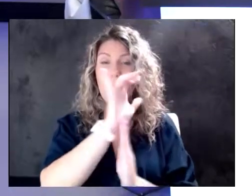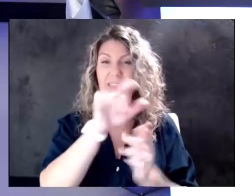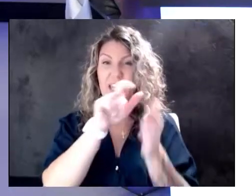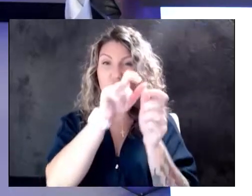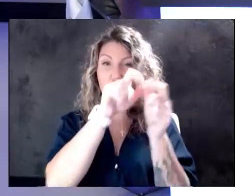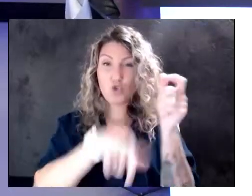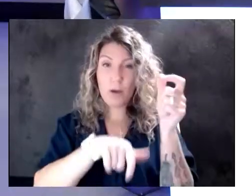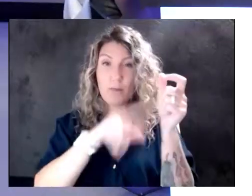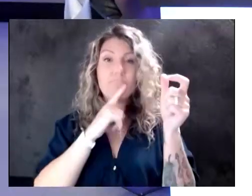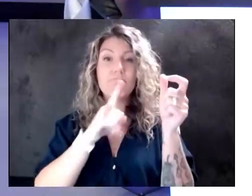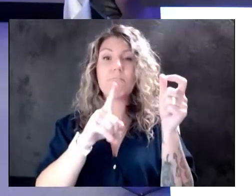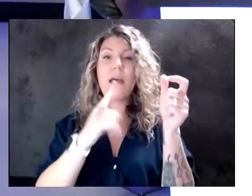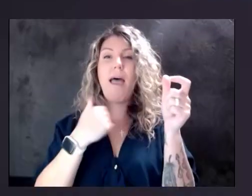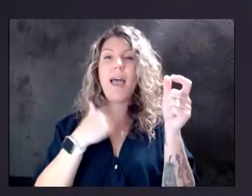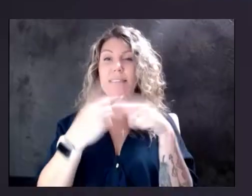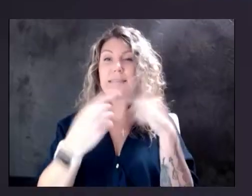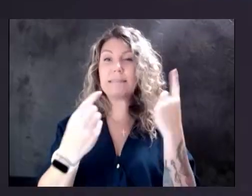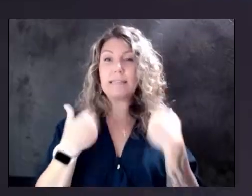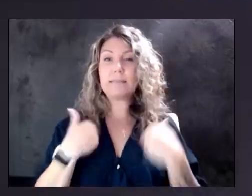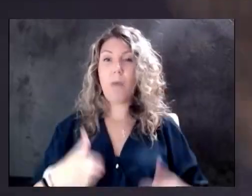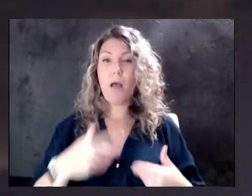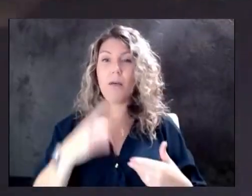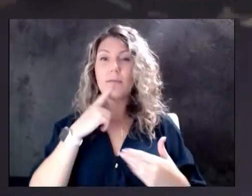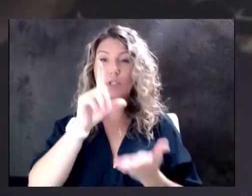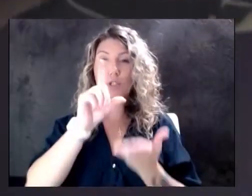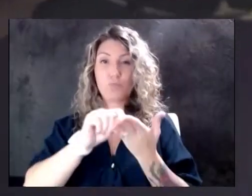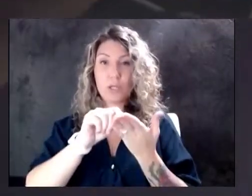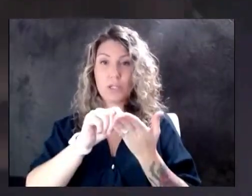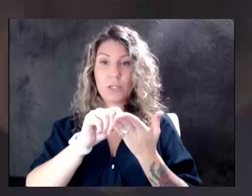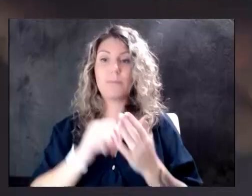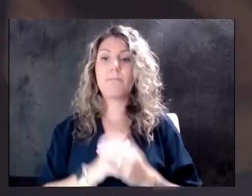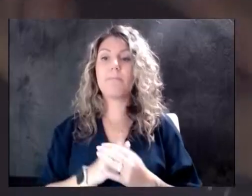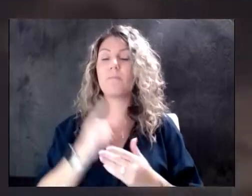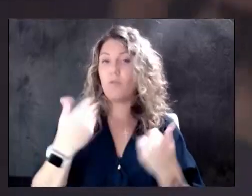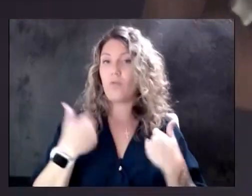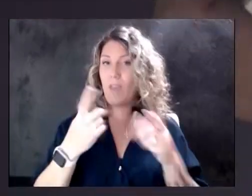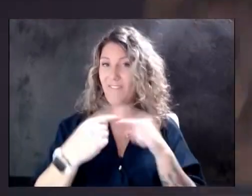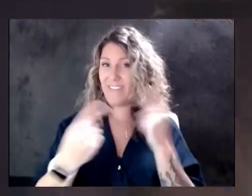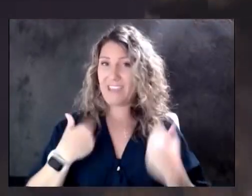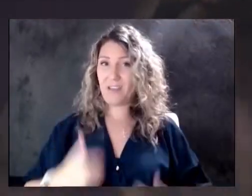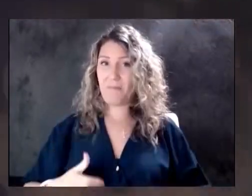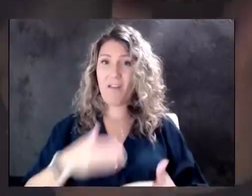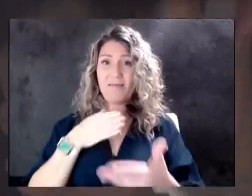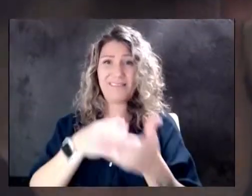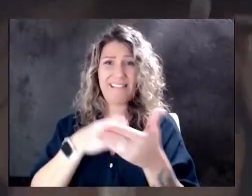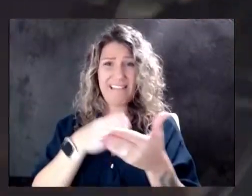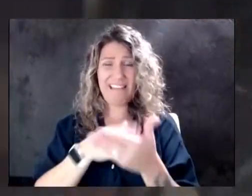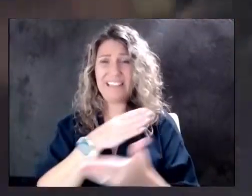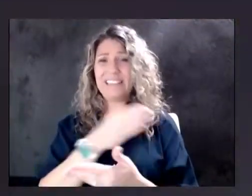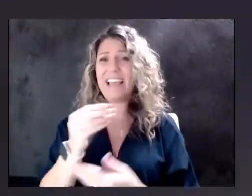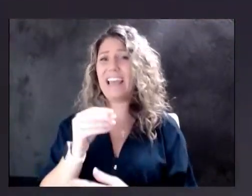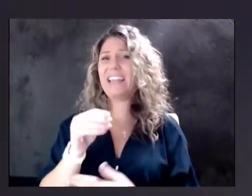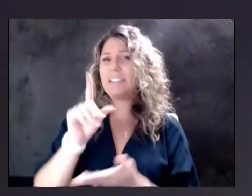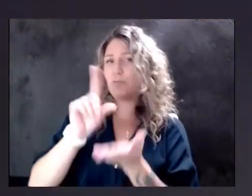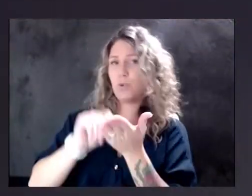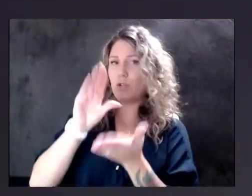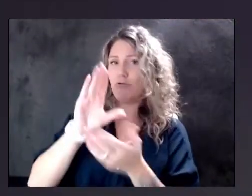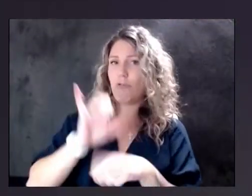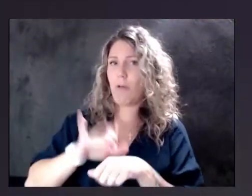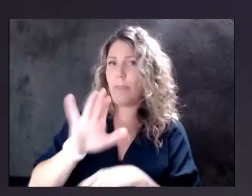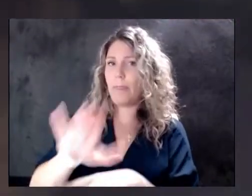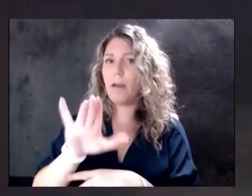some antibodies that are printed. So you have antibodies against the COVID N protein. It's printed on there. And Okay. so we're going to wick that